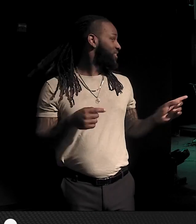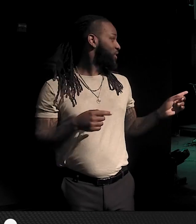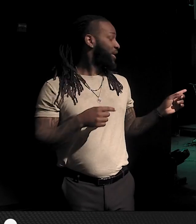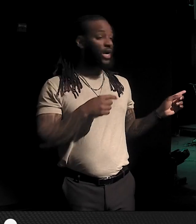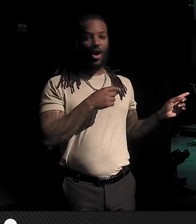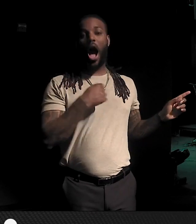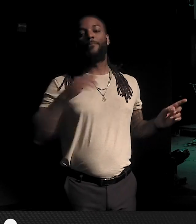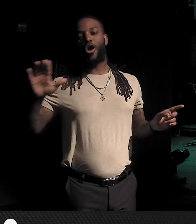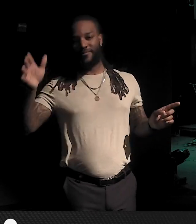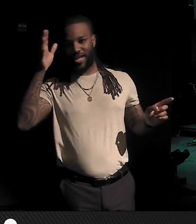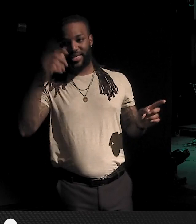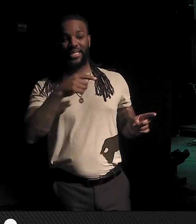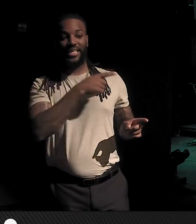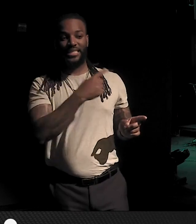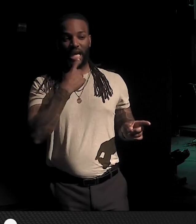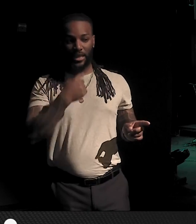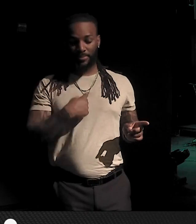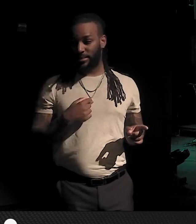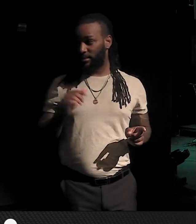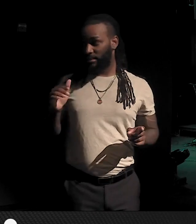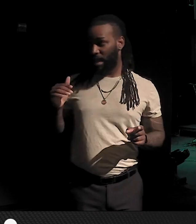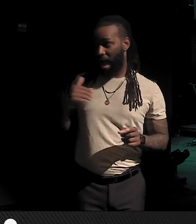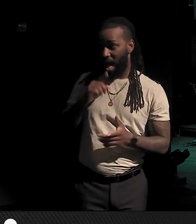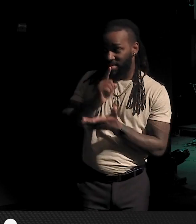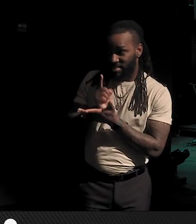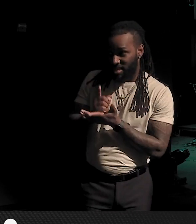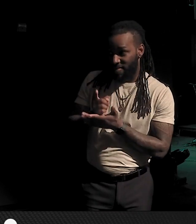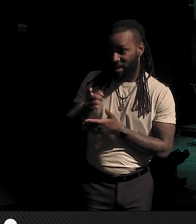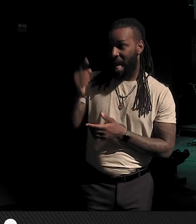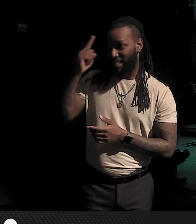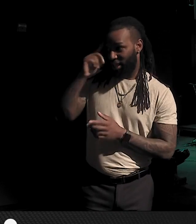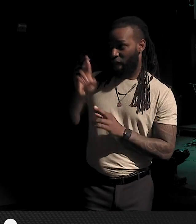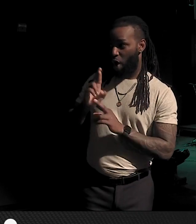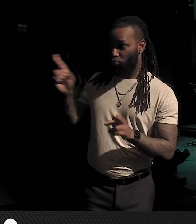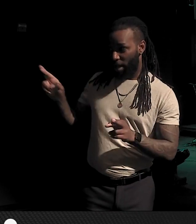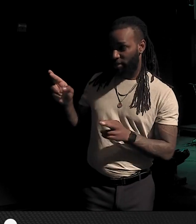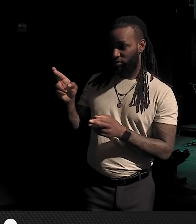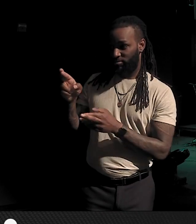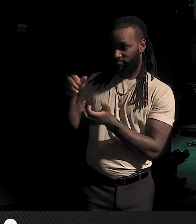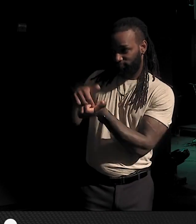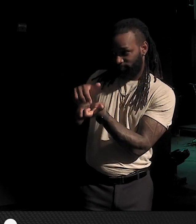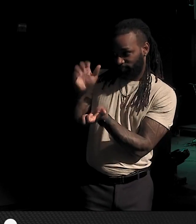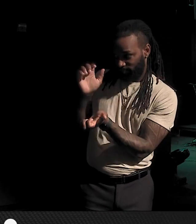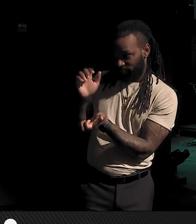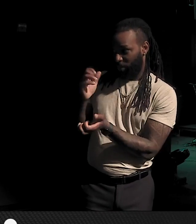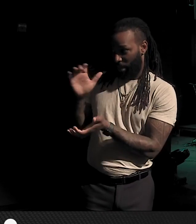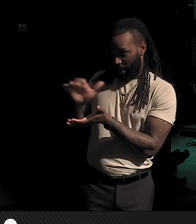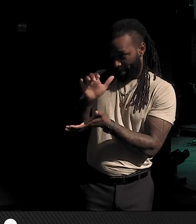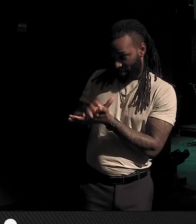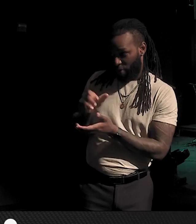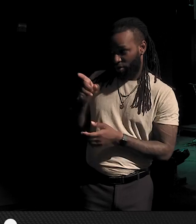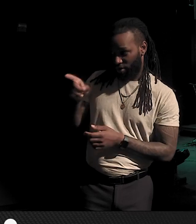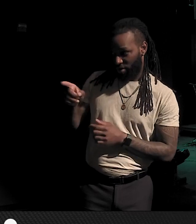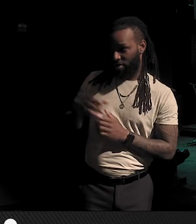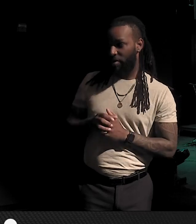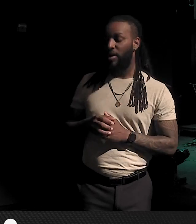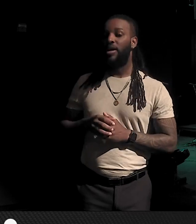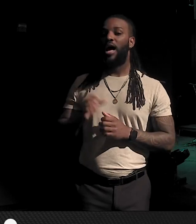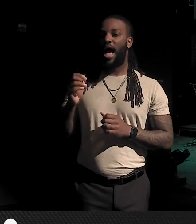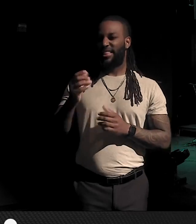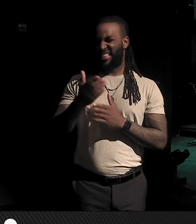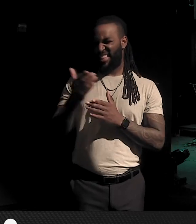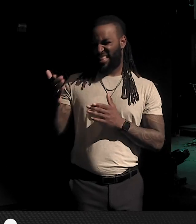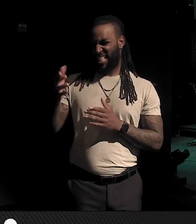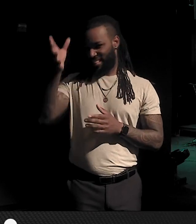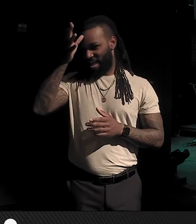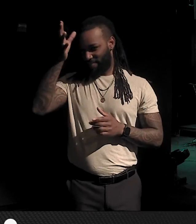me, exactly, and he tells me he's in love with her, and he thinks he's ready to take the step to marry her. And the thing